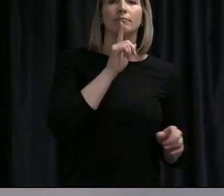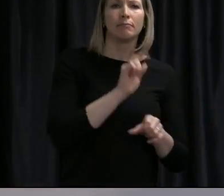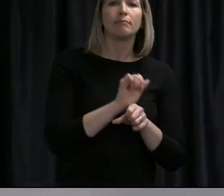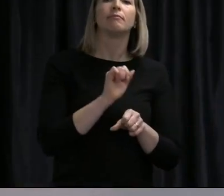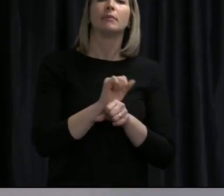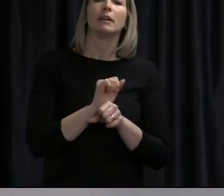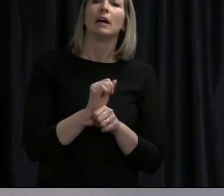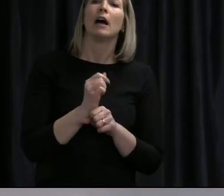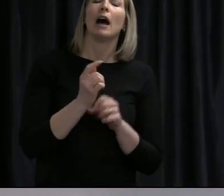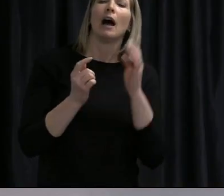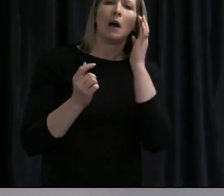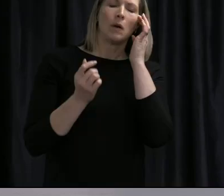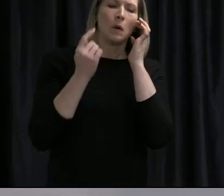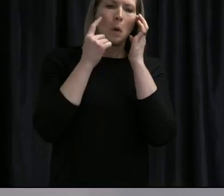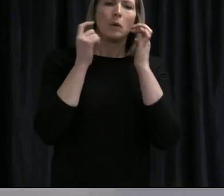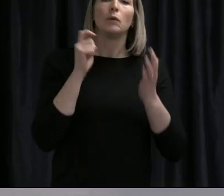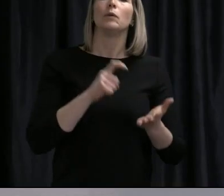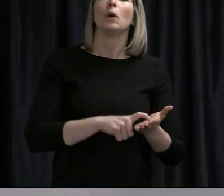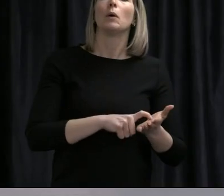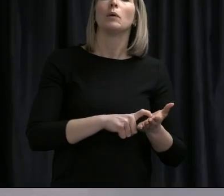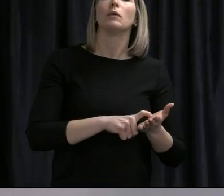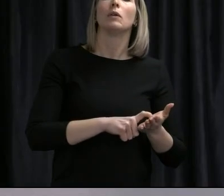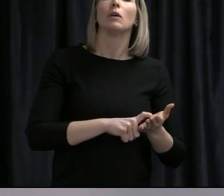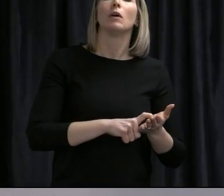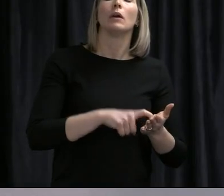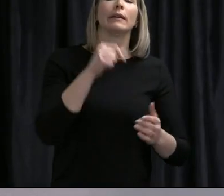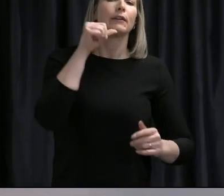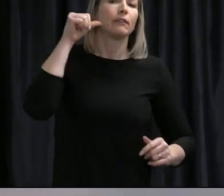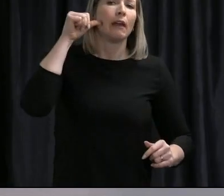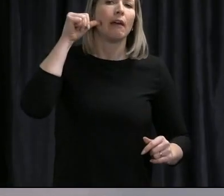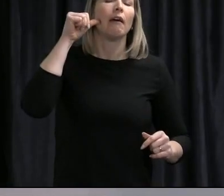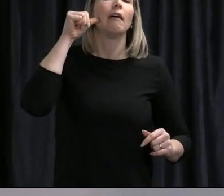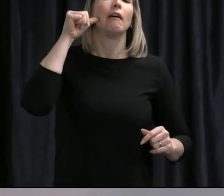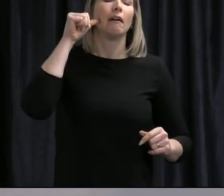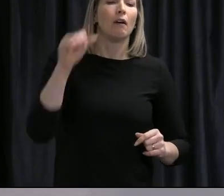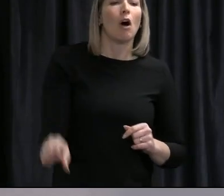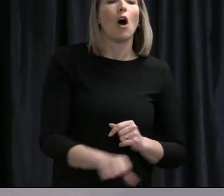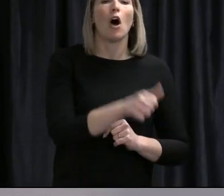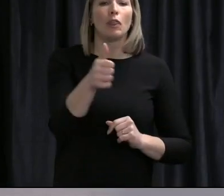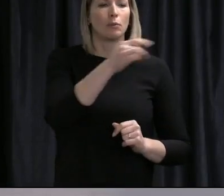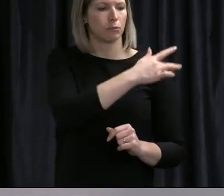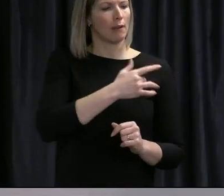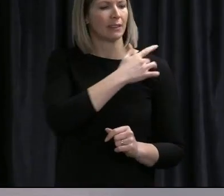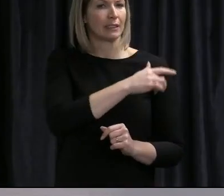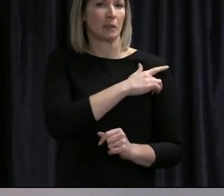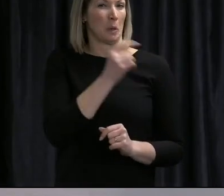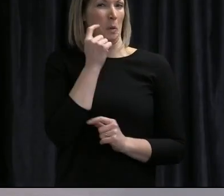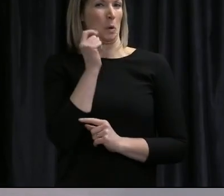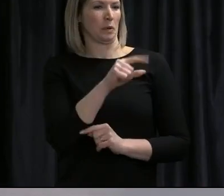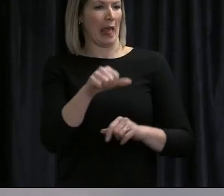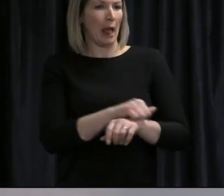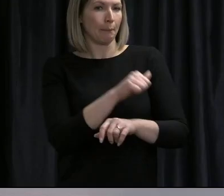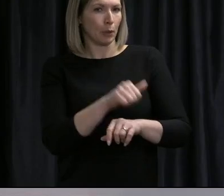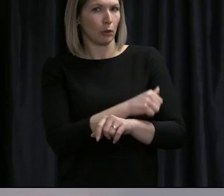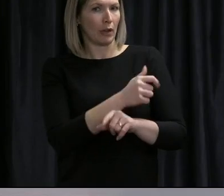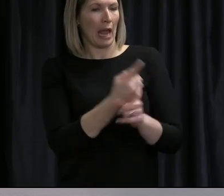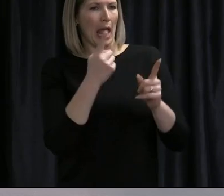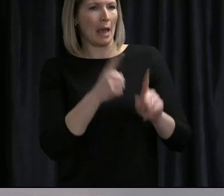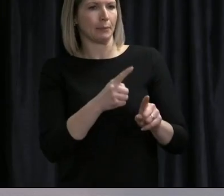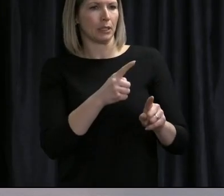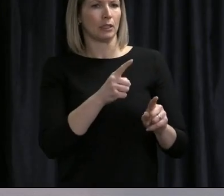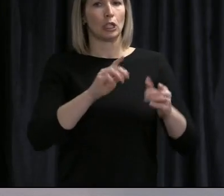by the closure of schools. We recognize that. But what we've been seeing right now in some other provinces, and last night in Alberta, was, cases of